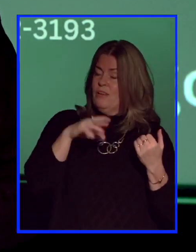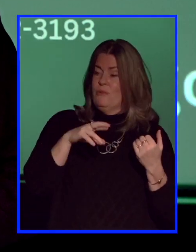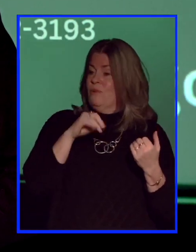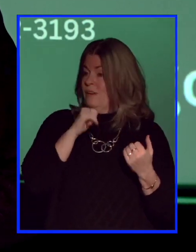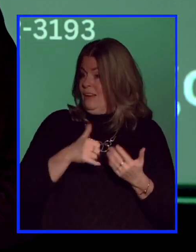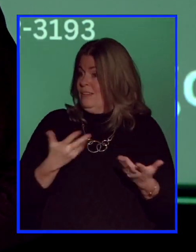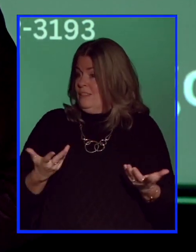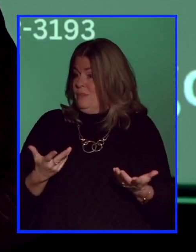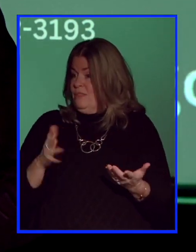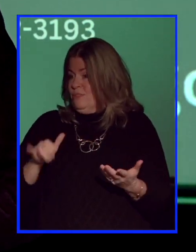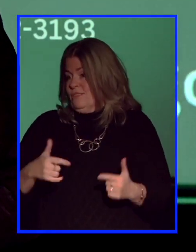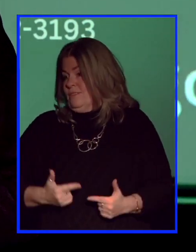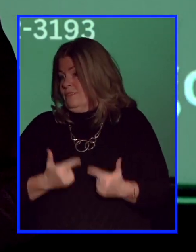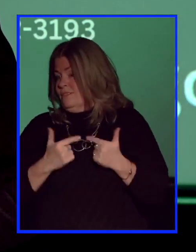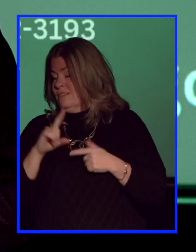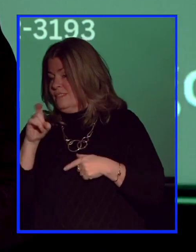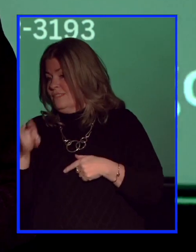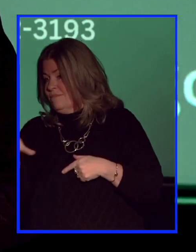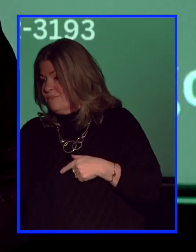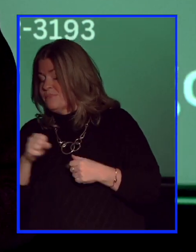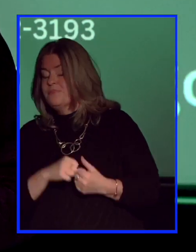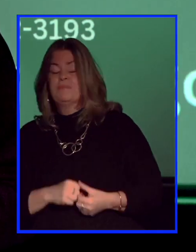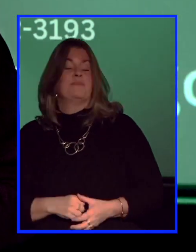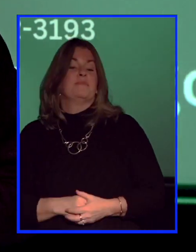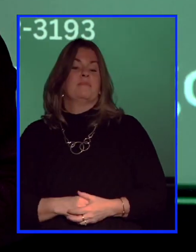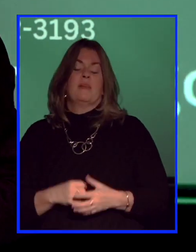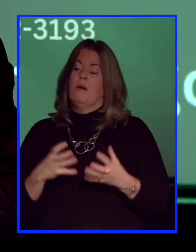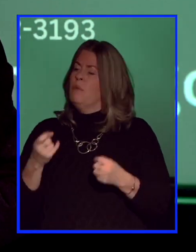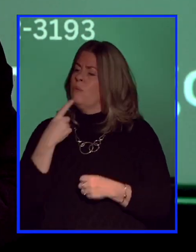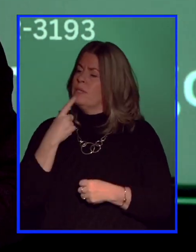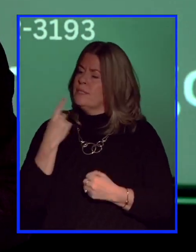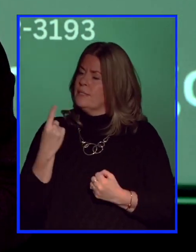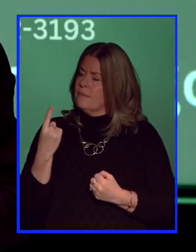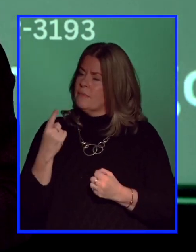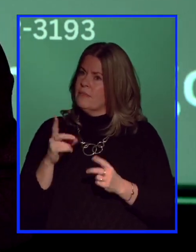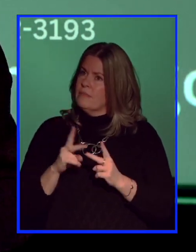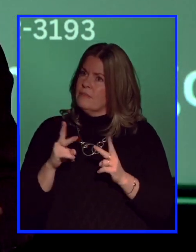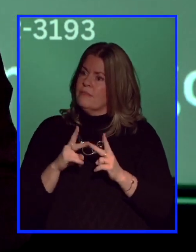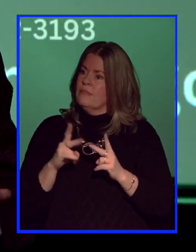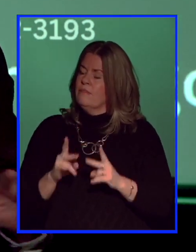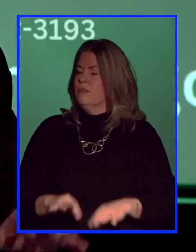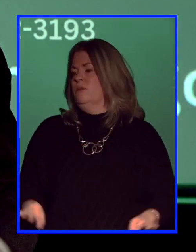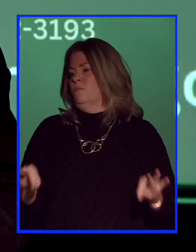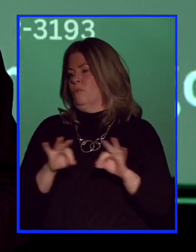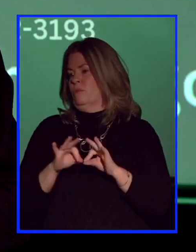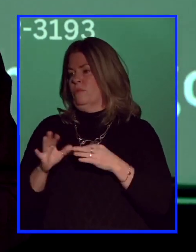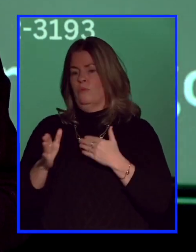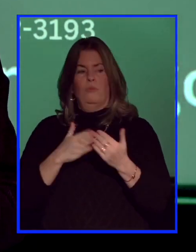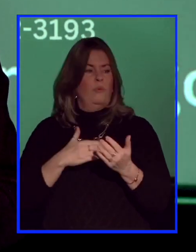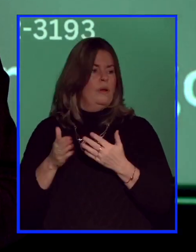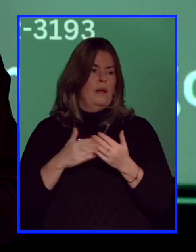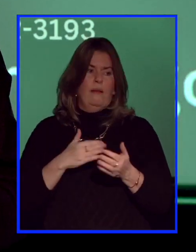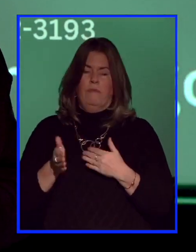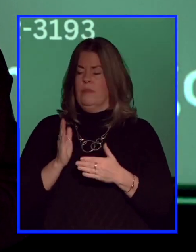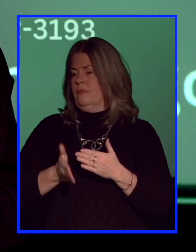questions. But I want to say something that's, I think, really, really important, whatever the outcome of those battles